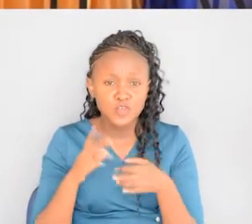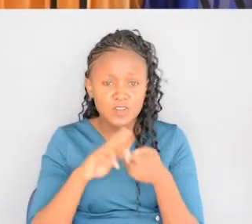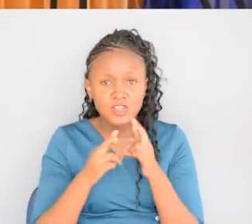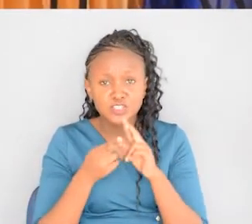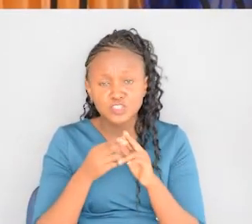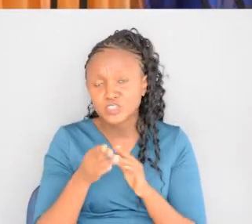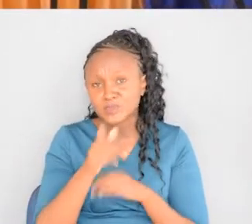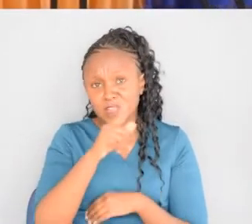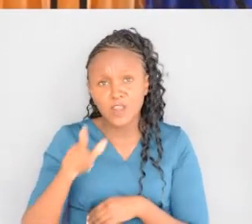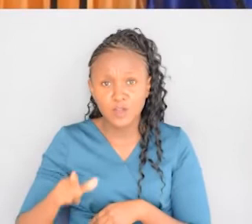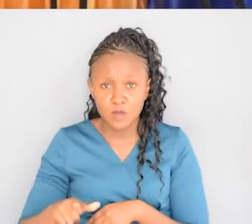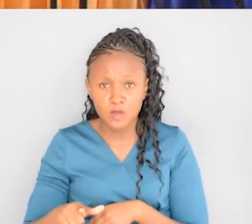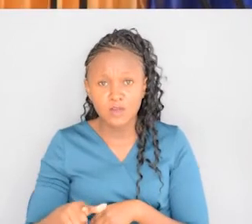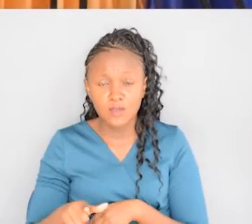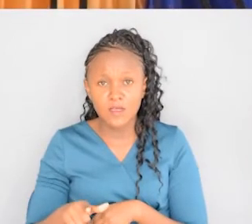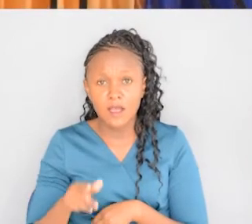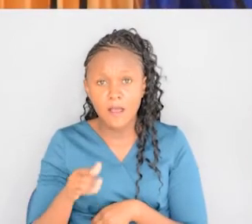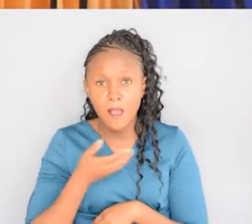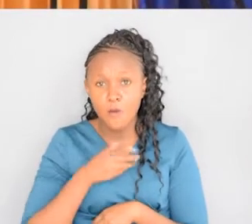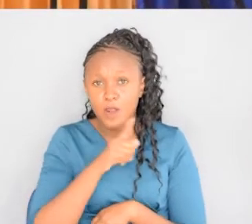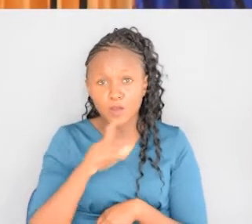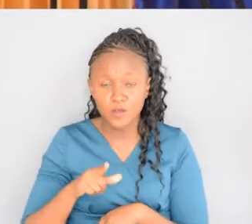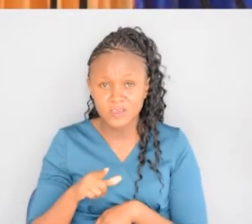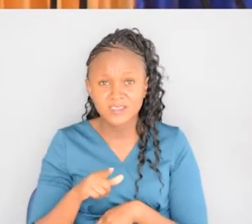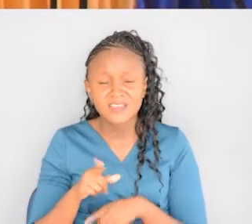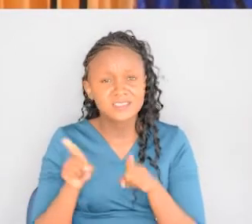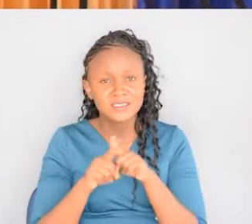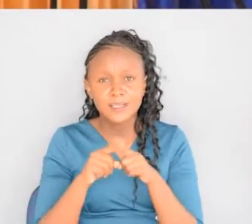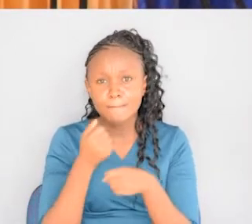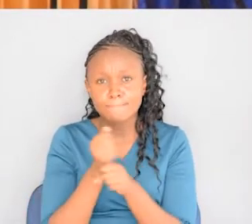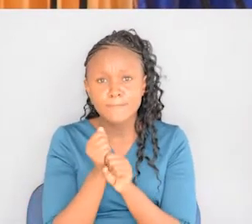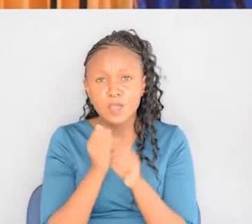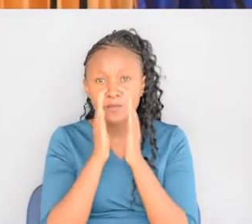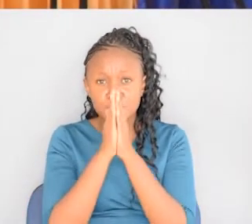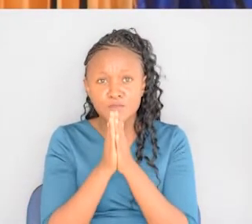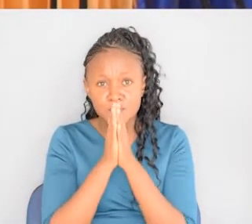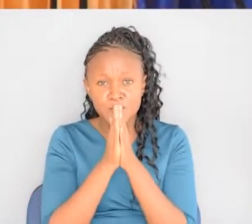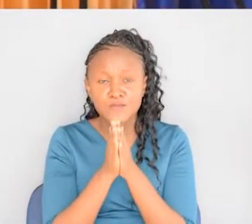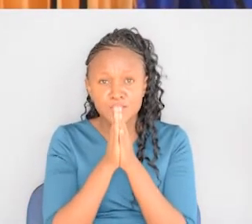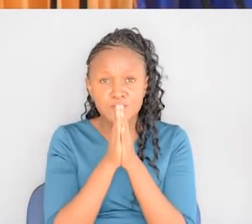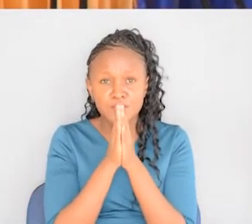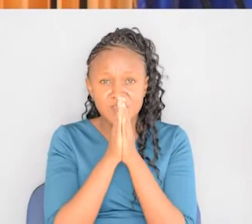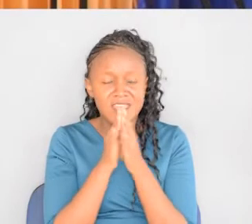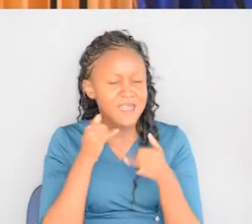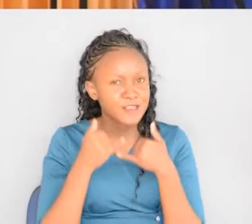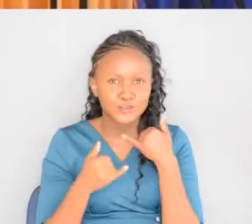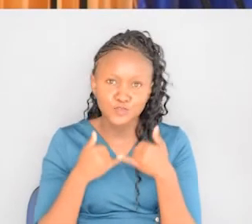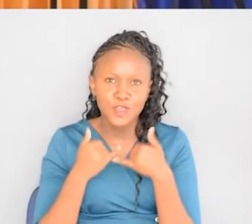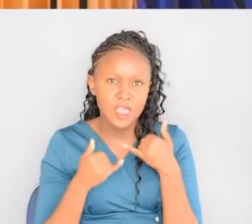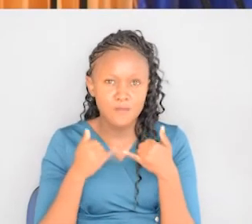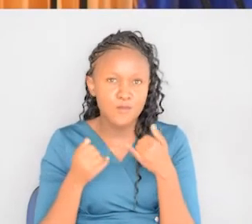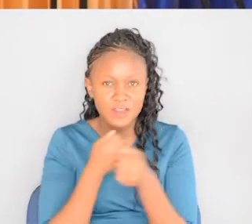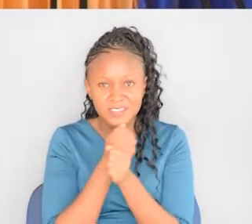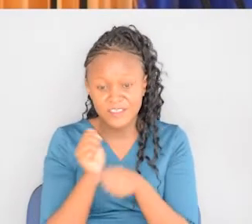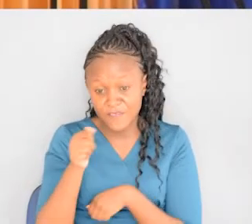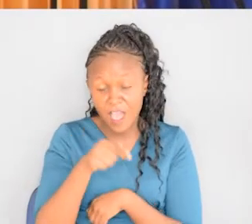when we make prayer our communing with our Savior, you know, there's power that